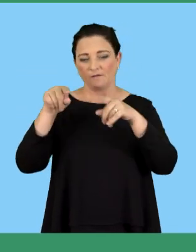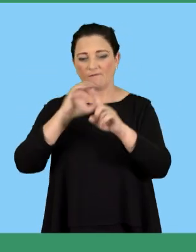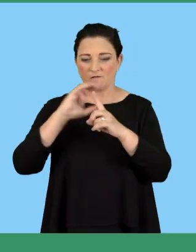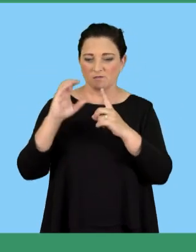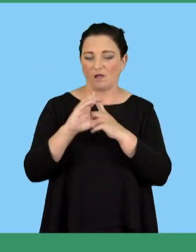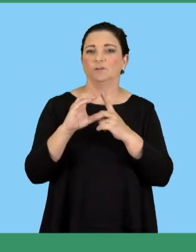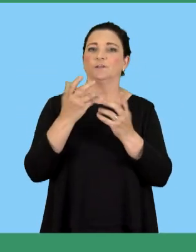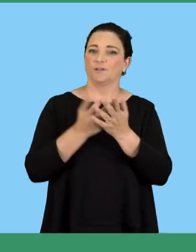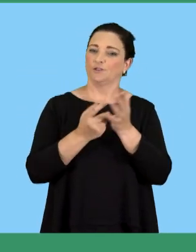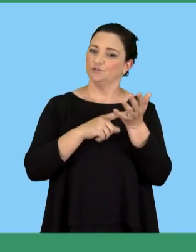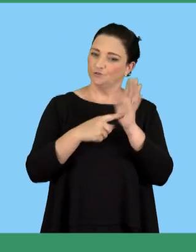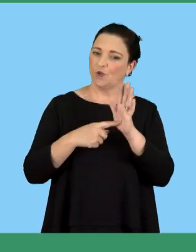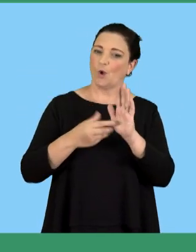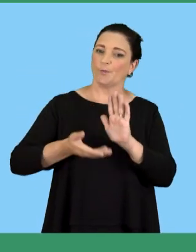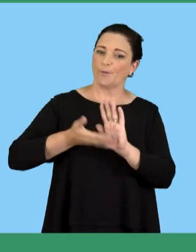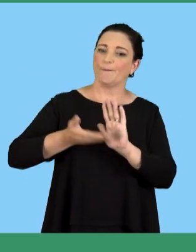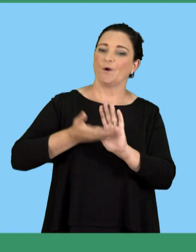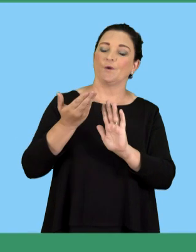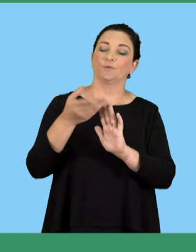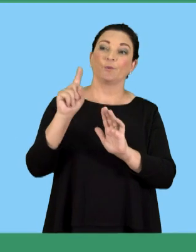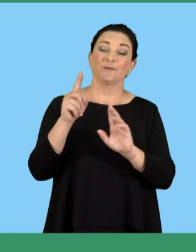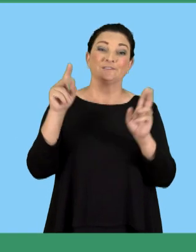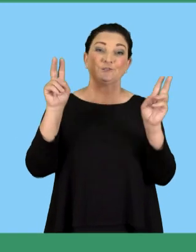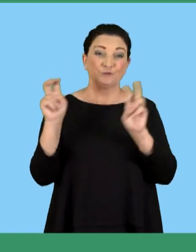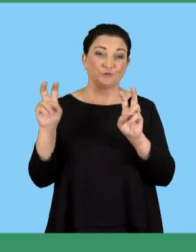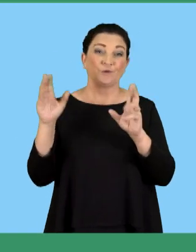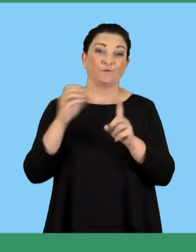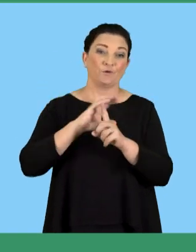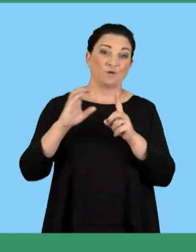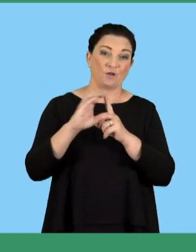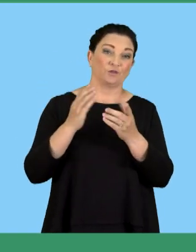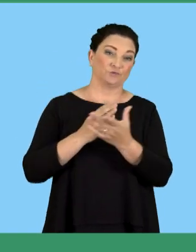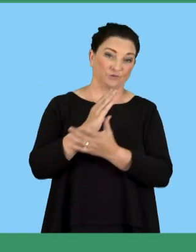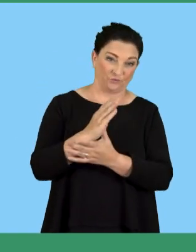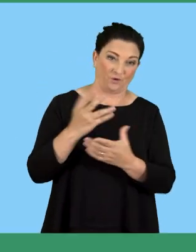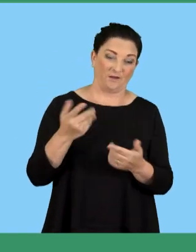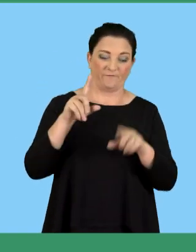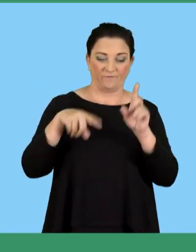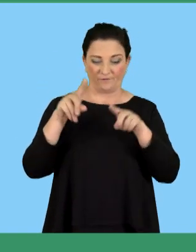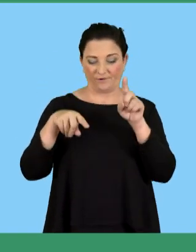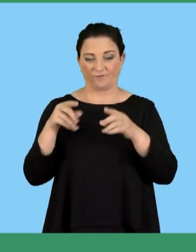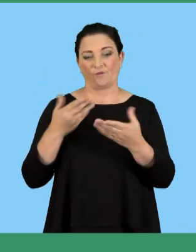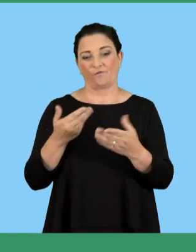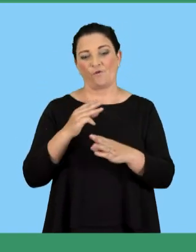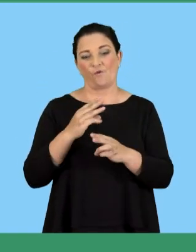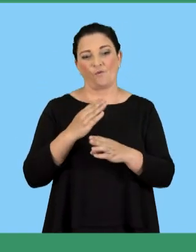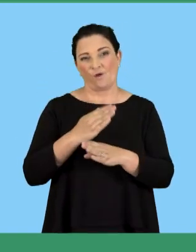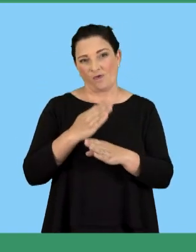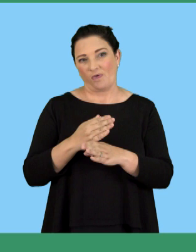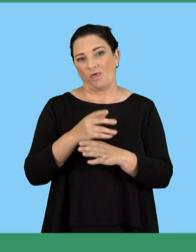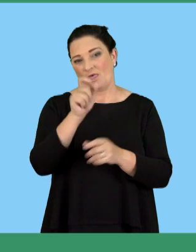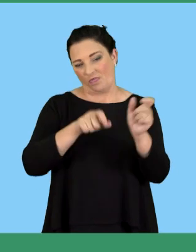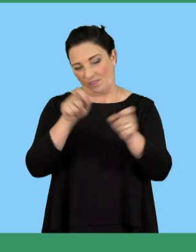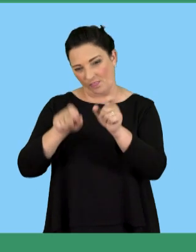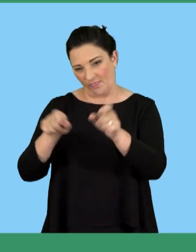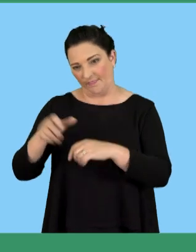we looked into ways in which the business could deal with those human rights. Then we looked into the economic rights that employees have.